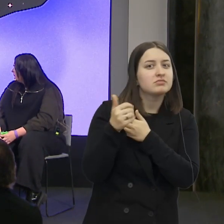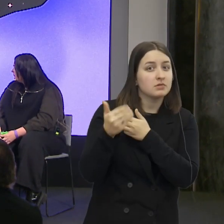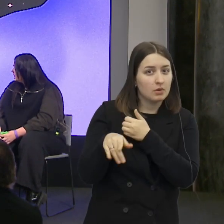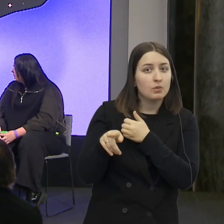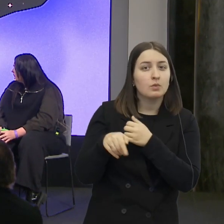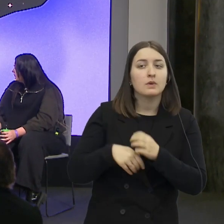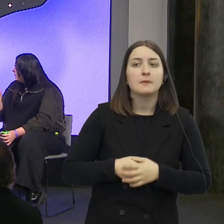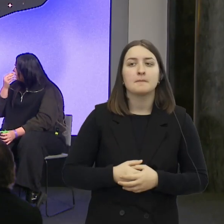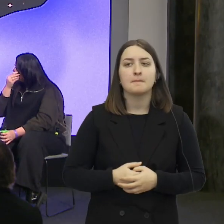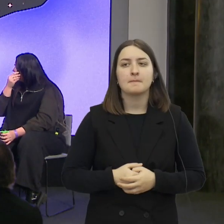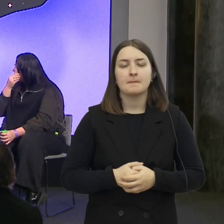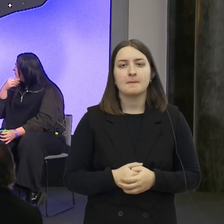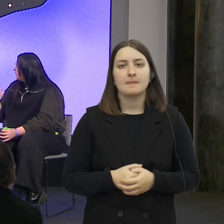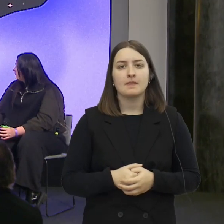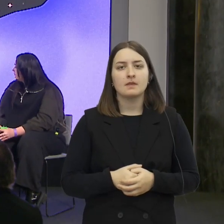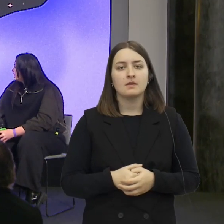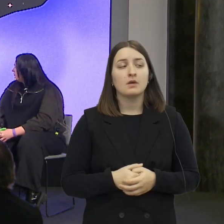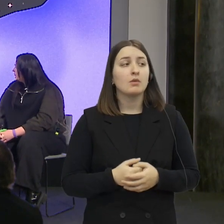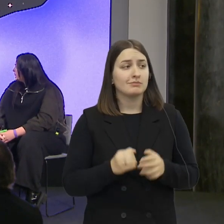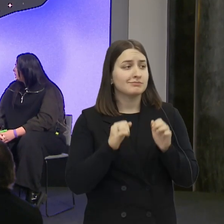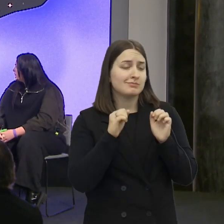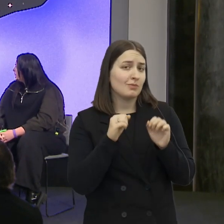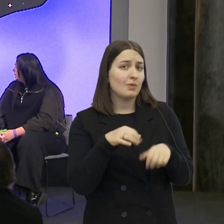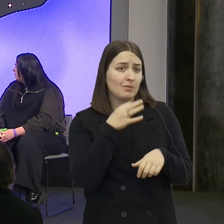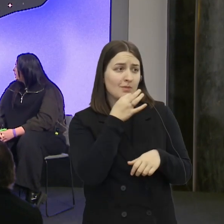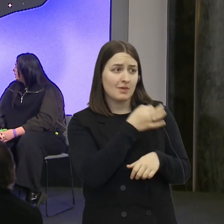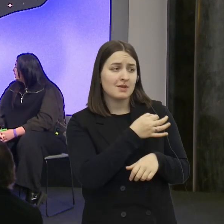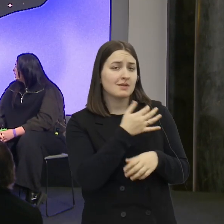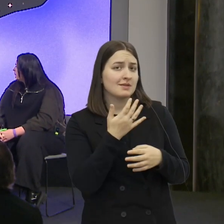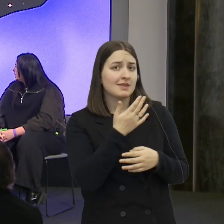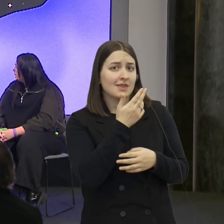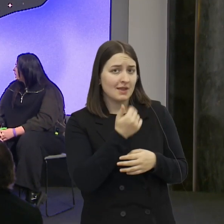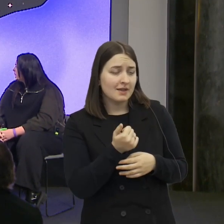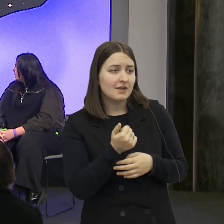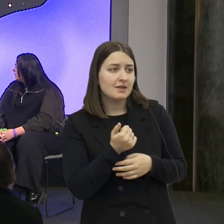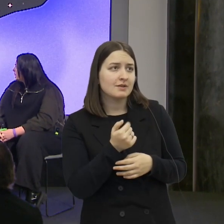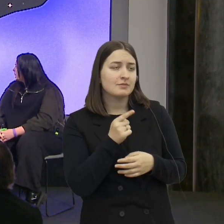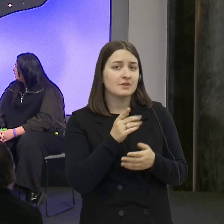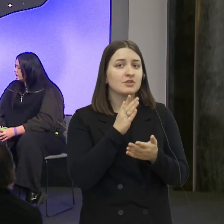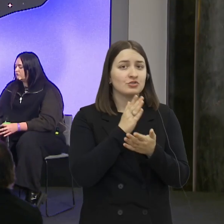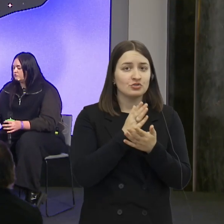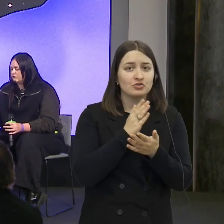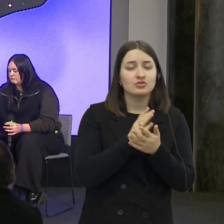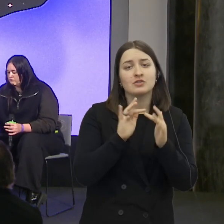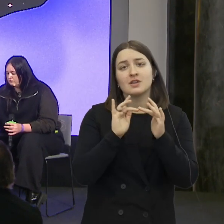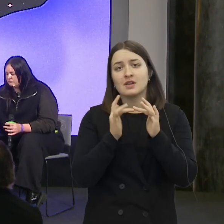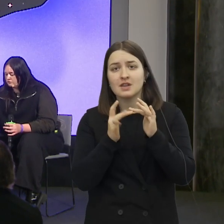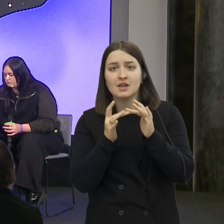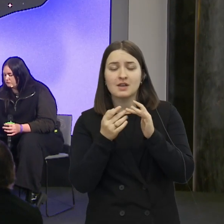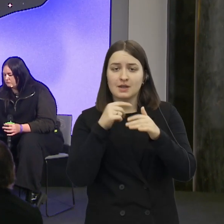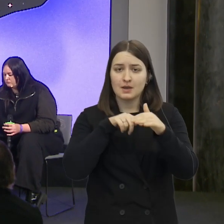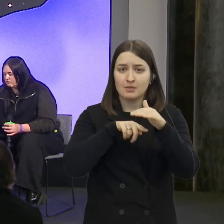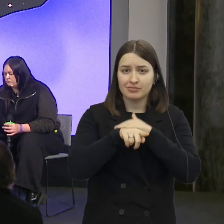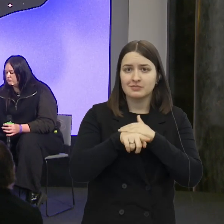spaces people complaining about LGBTQ education, but it is included in the national curriculum, so it's not